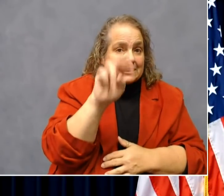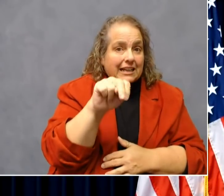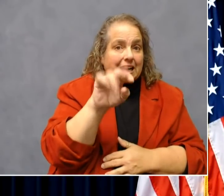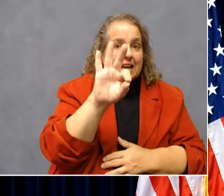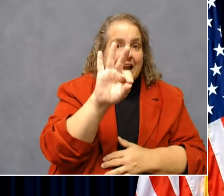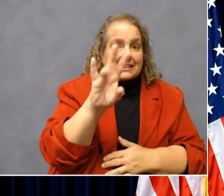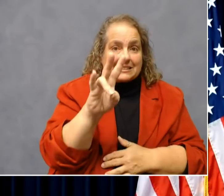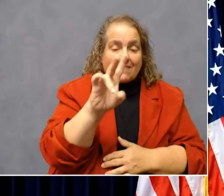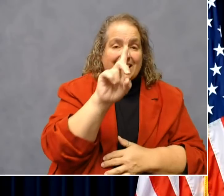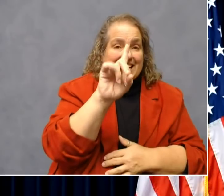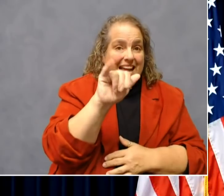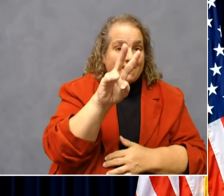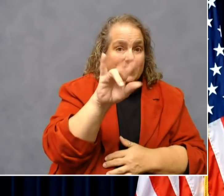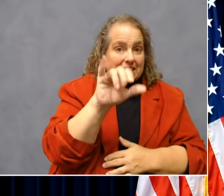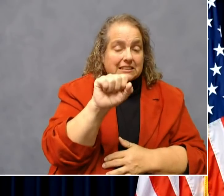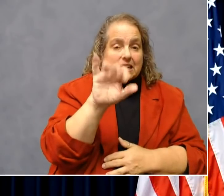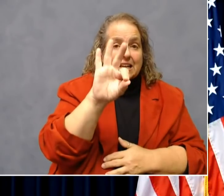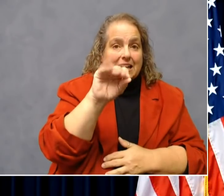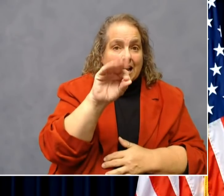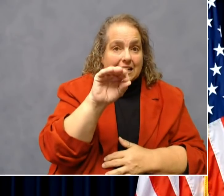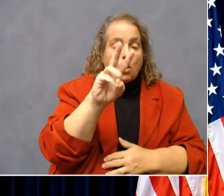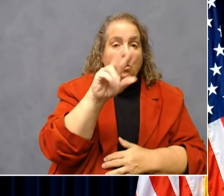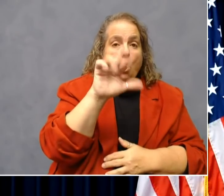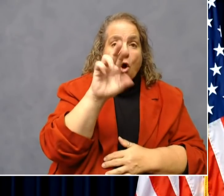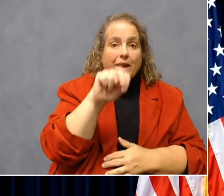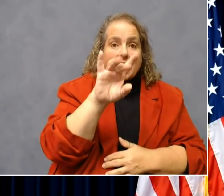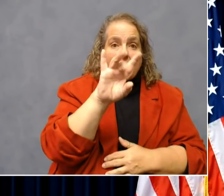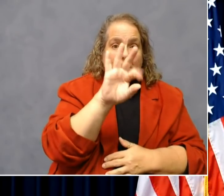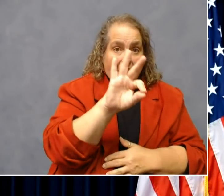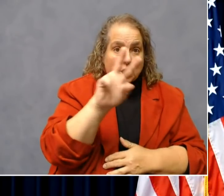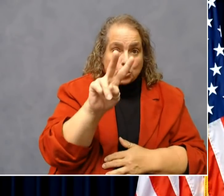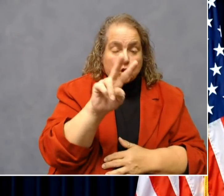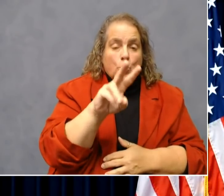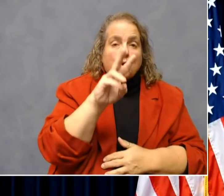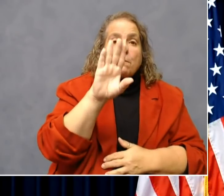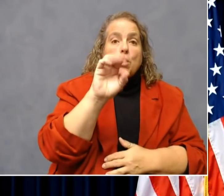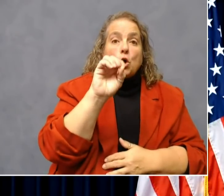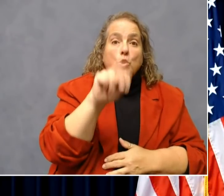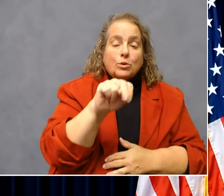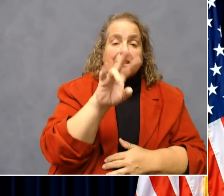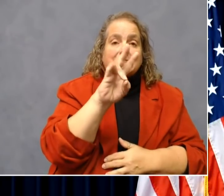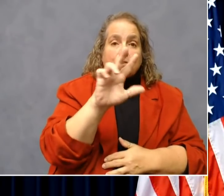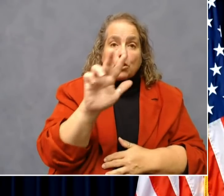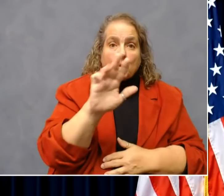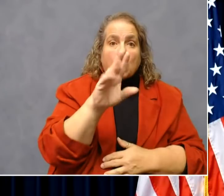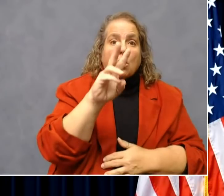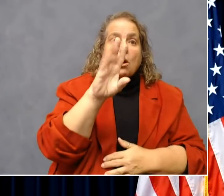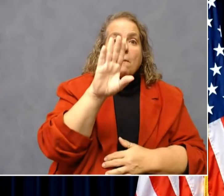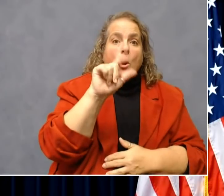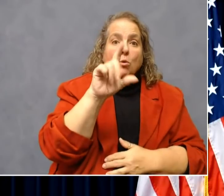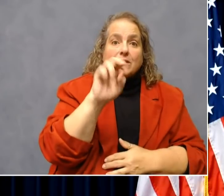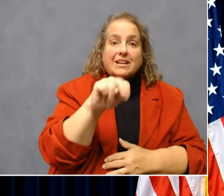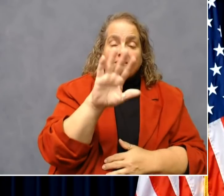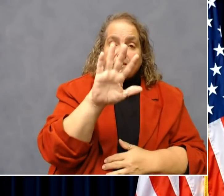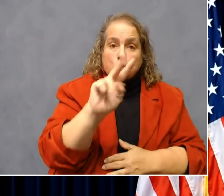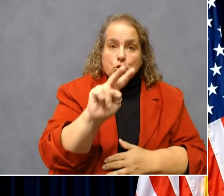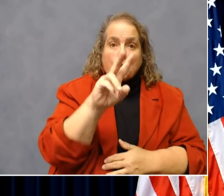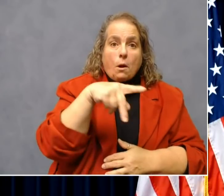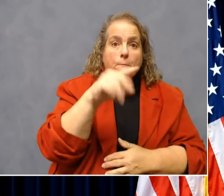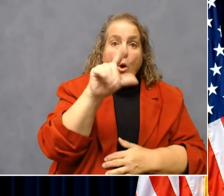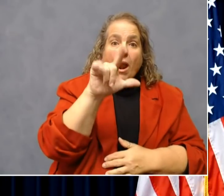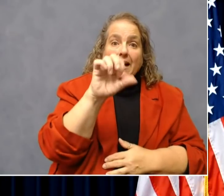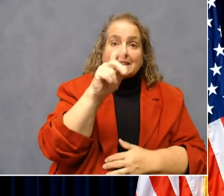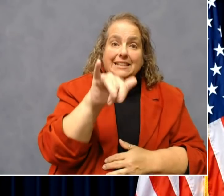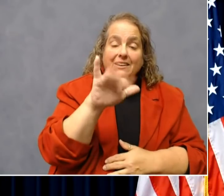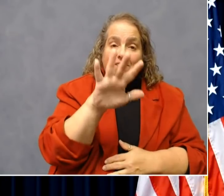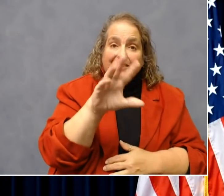90, Warren, 82, Boone, 73, Oldham, 52, Pulaski, 46, McCracken,